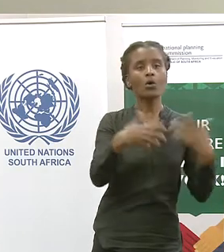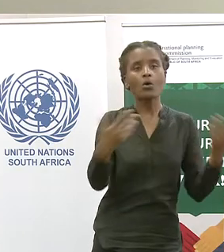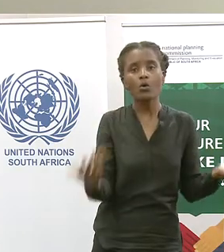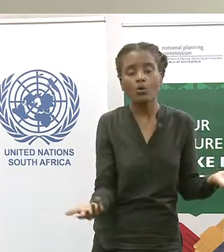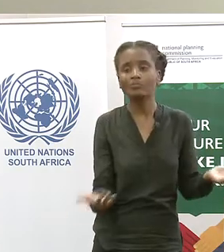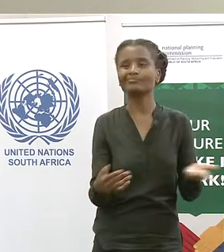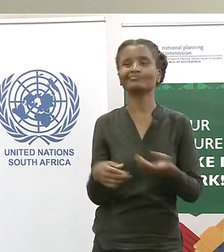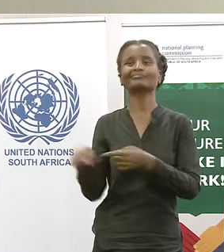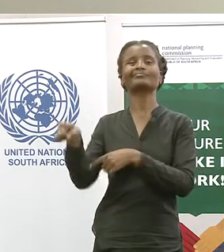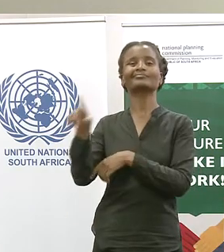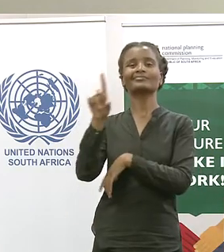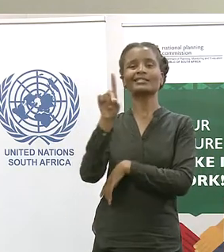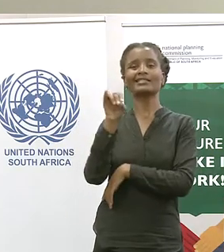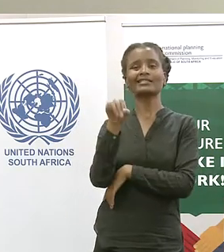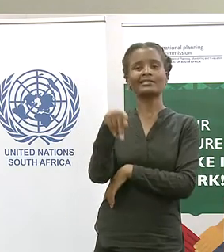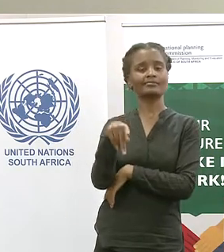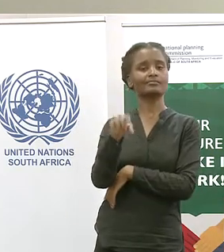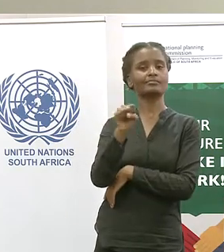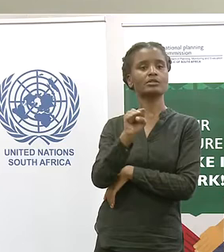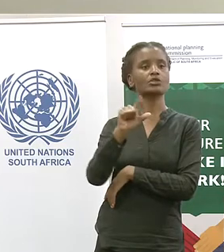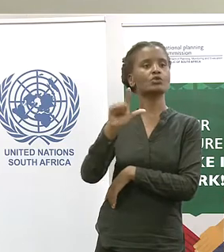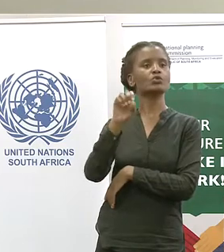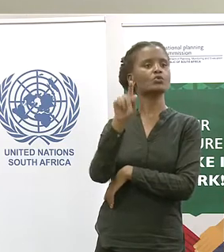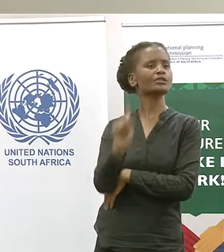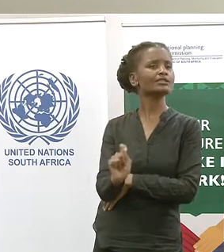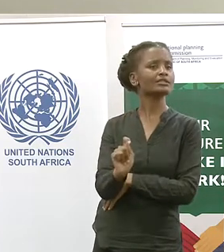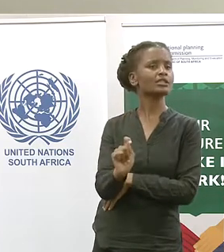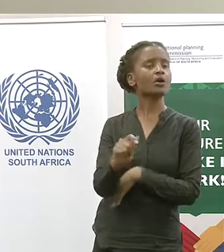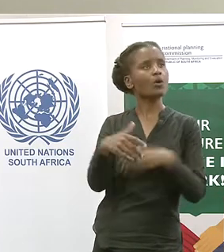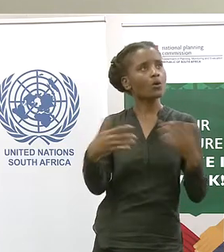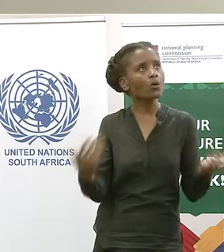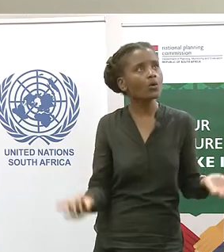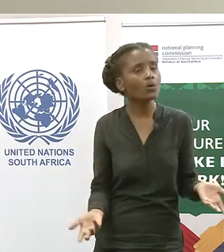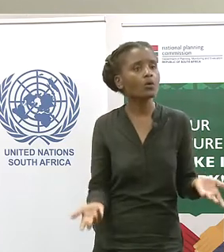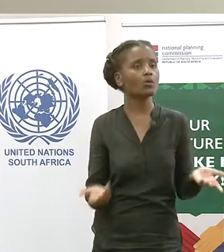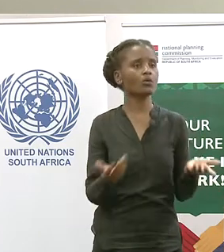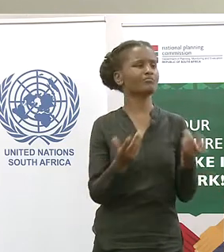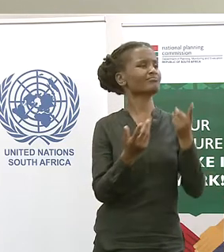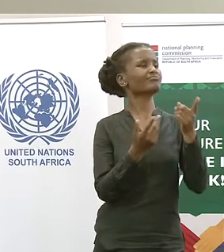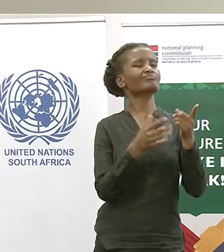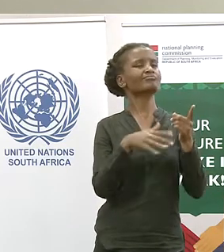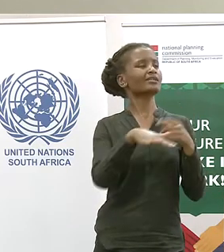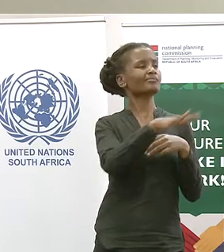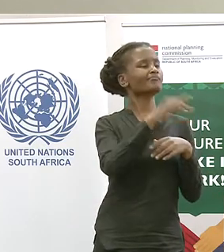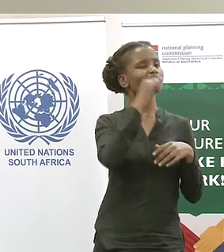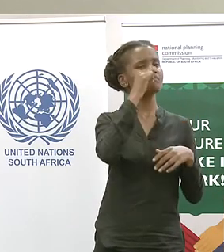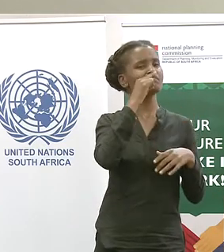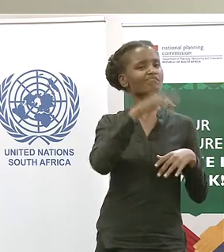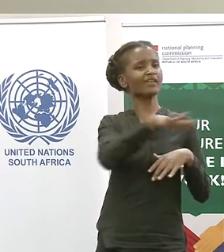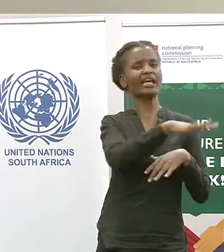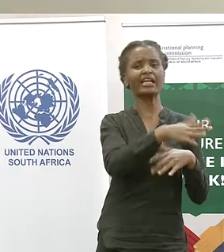Diepsloot? What are the enablers for a child who is in the suburb? Because across the board, there are